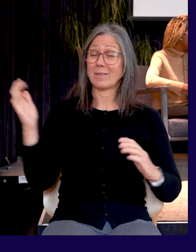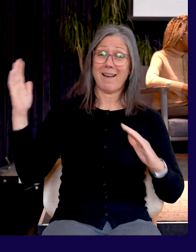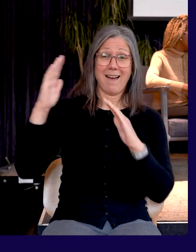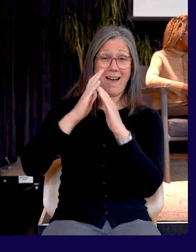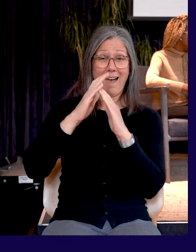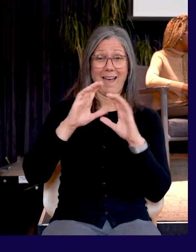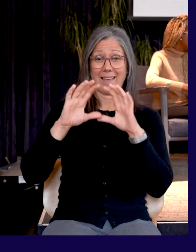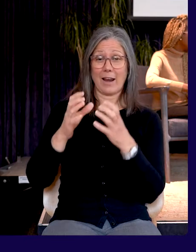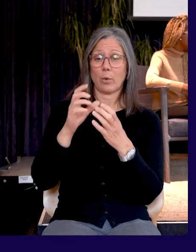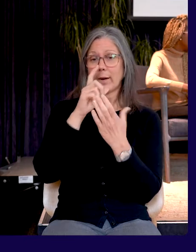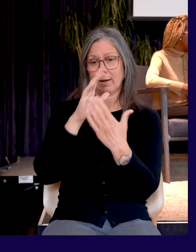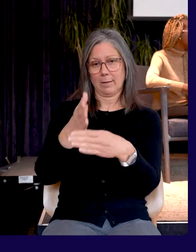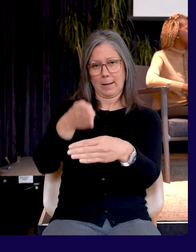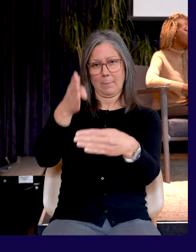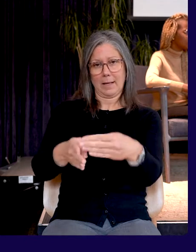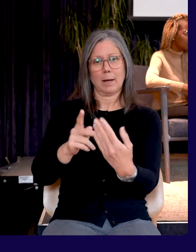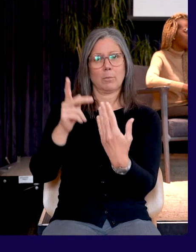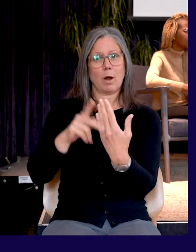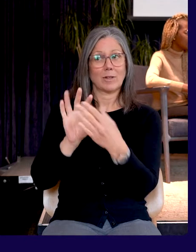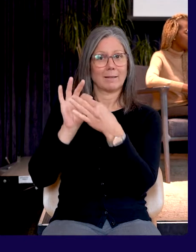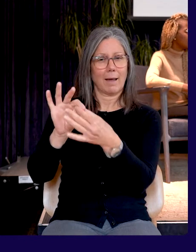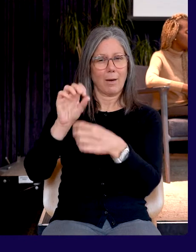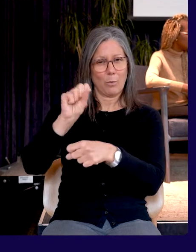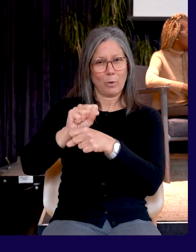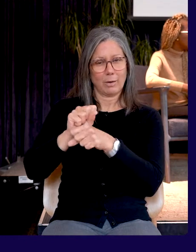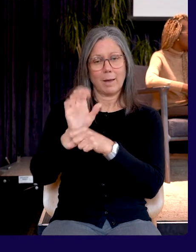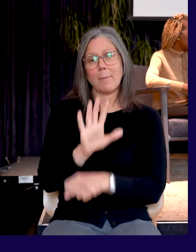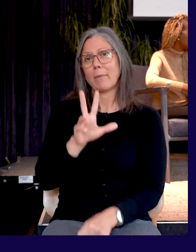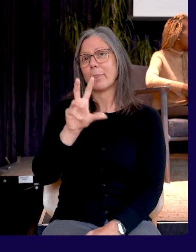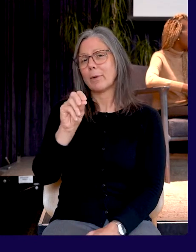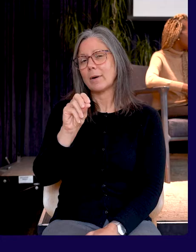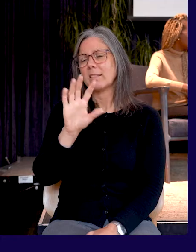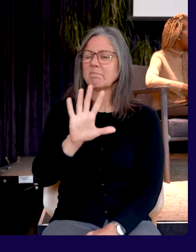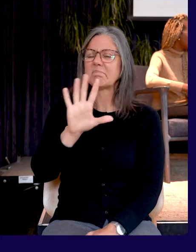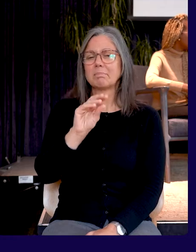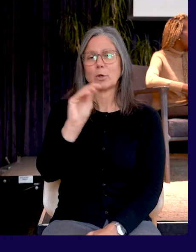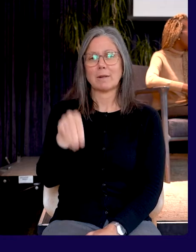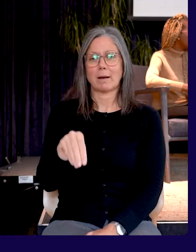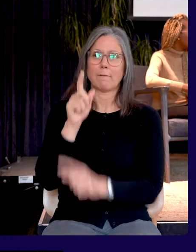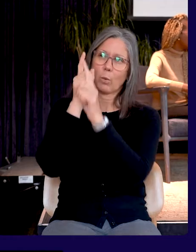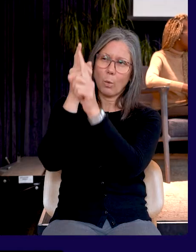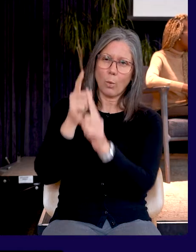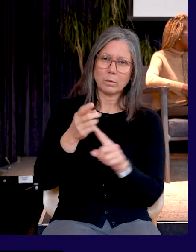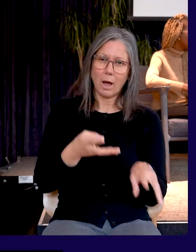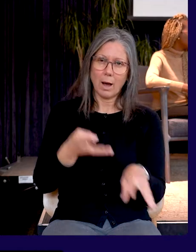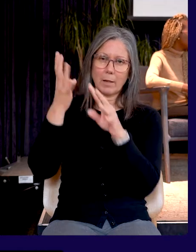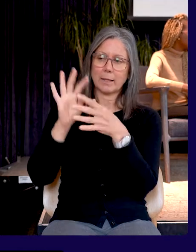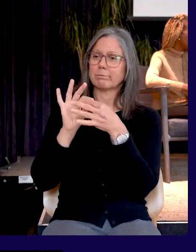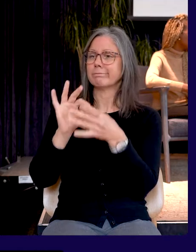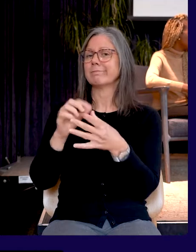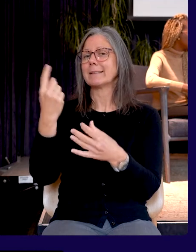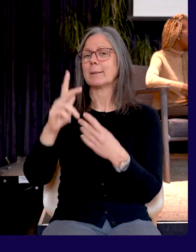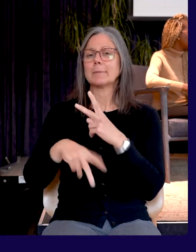is completing a project at work. About 30 something percent of the goals that are uploaded are related to completing some